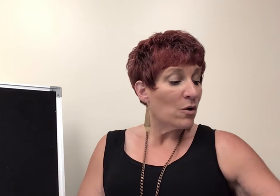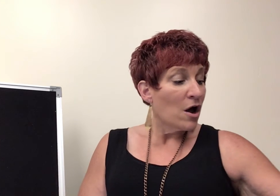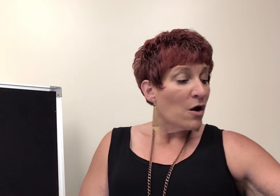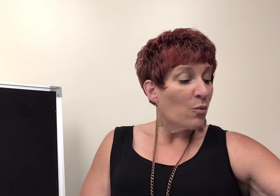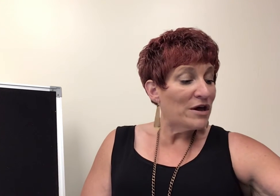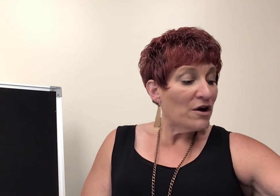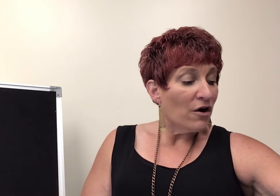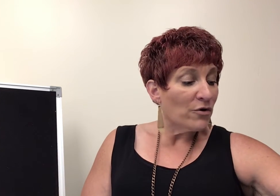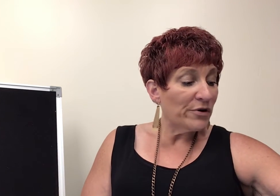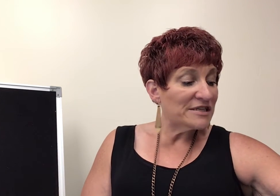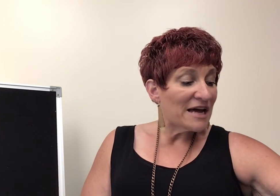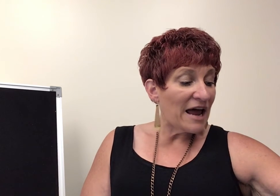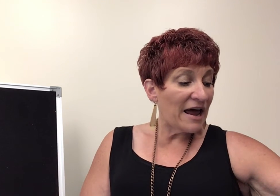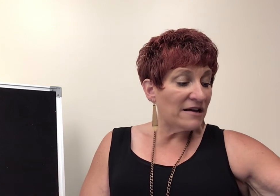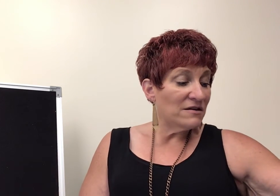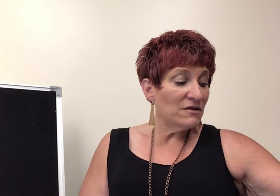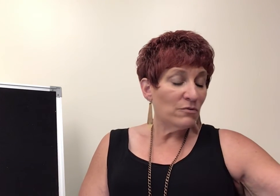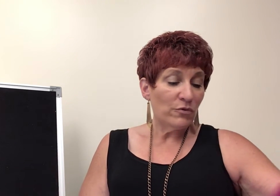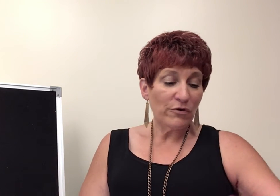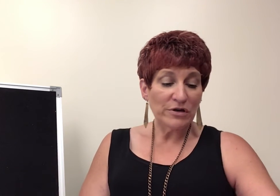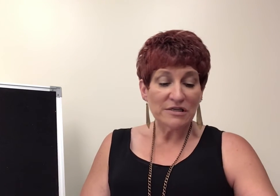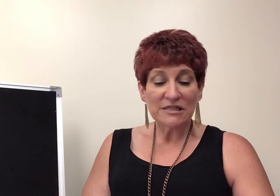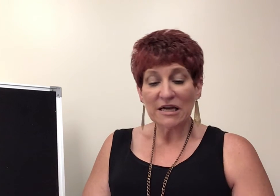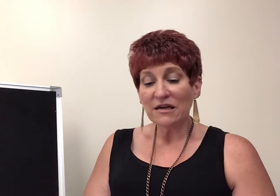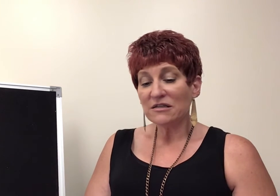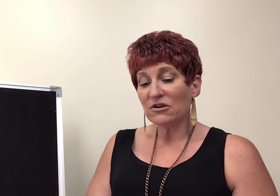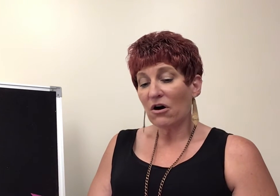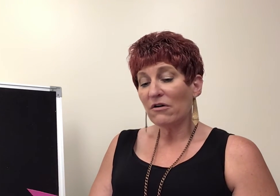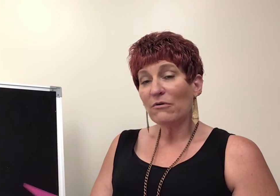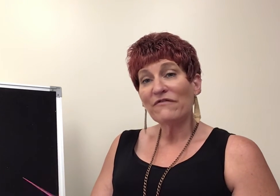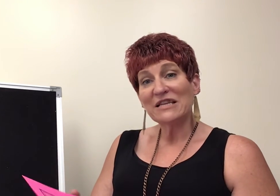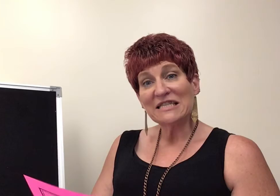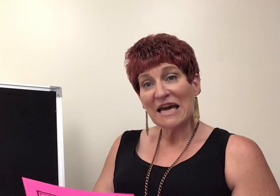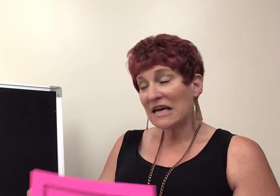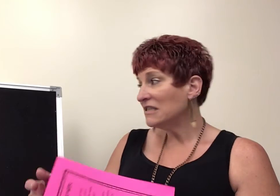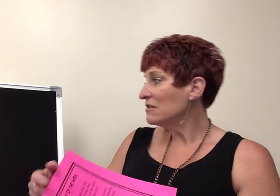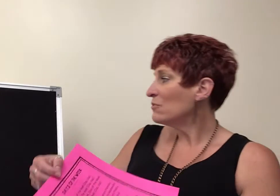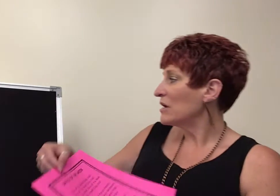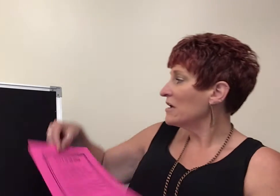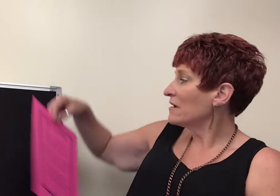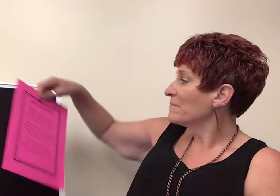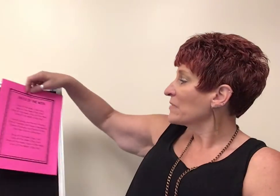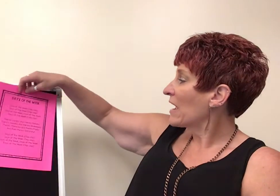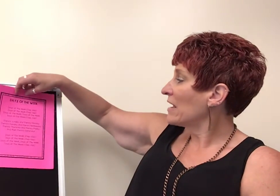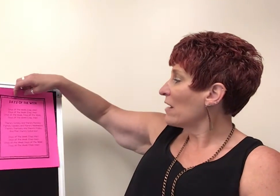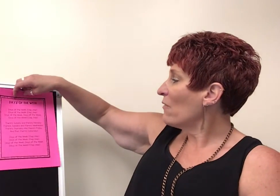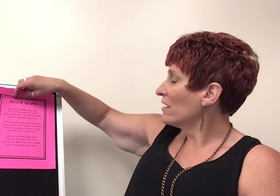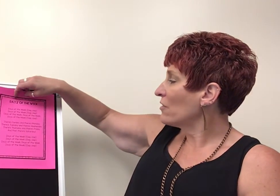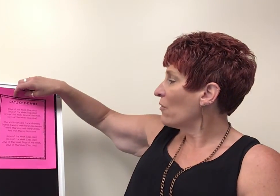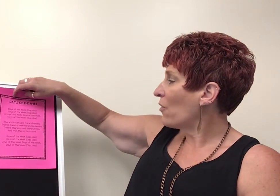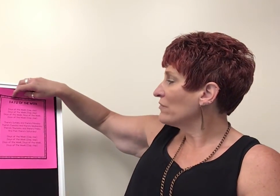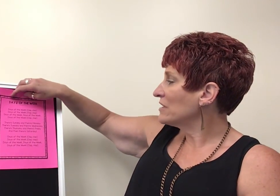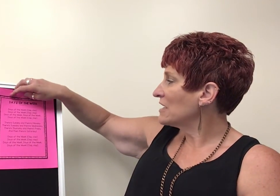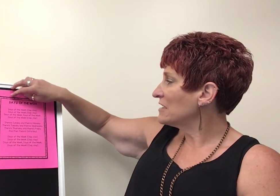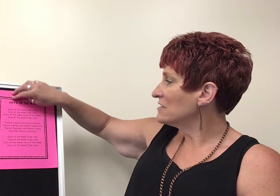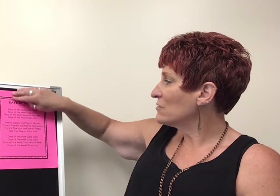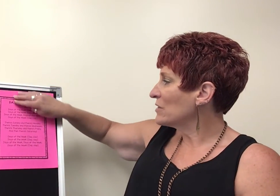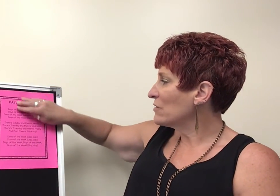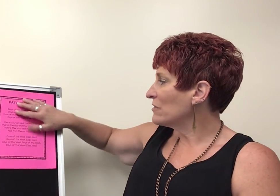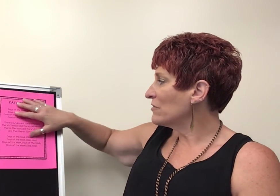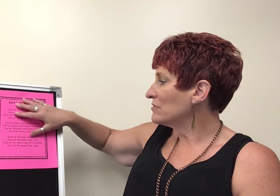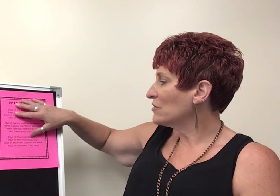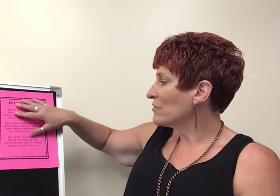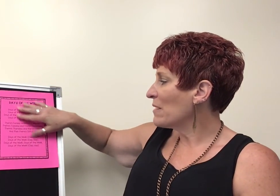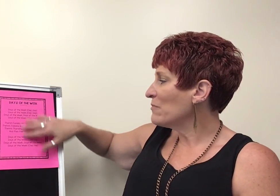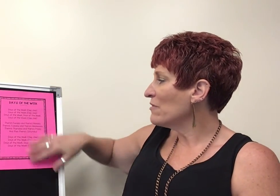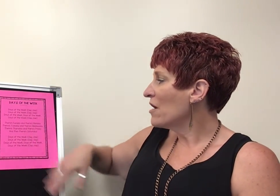So we are going to end. We're going to sing a song of the days of the week. And I want to go over the days of the